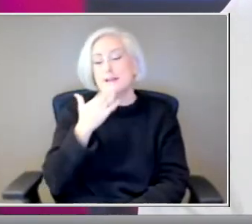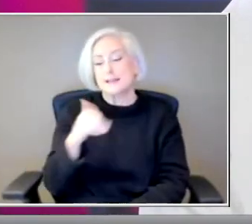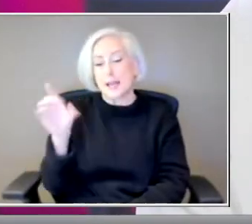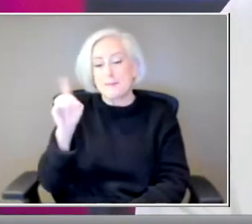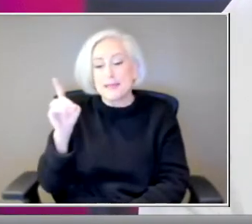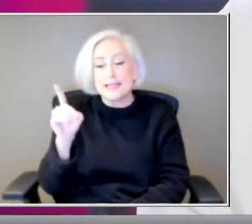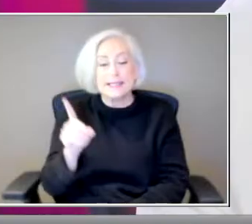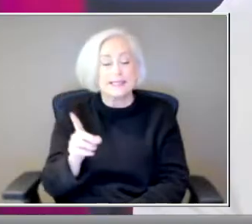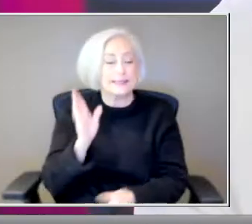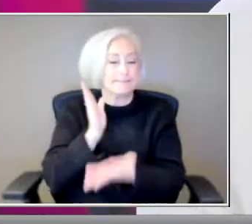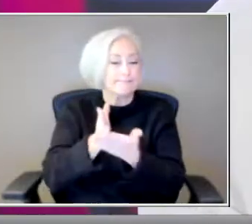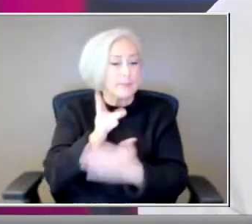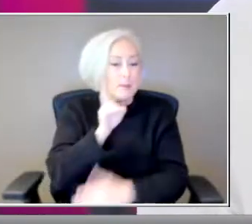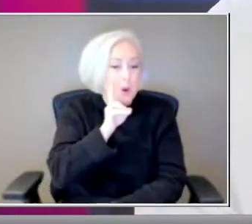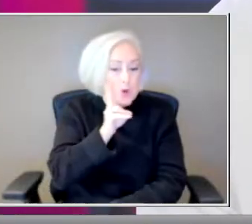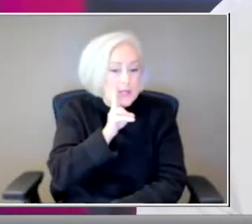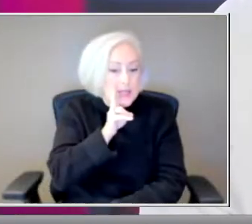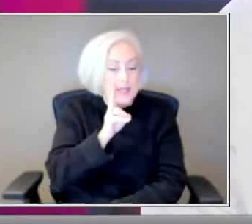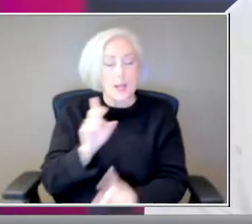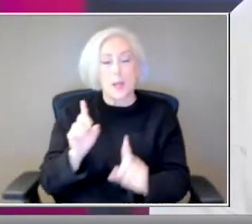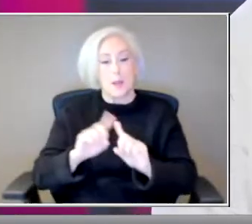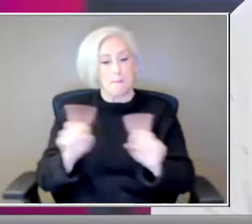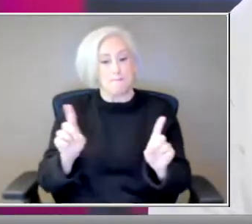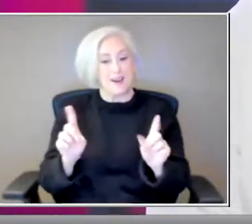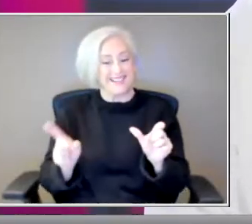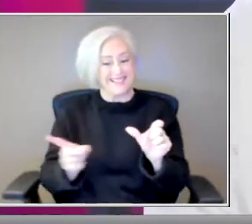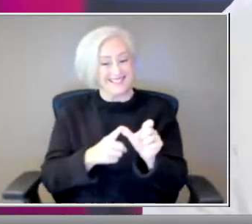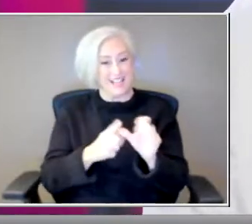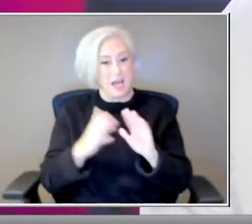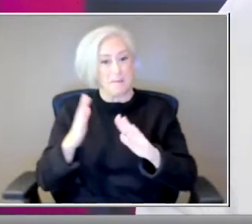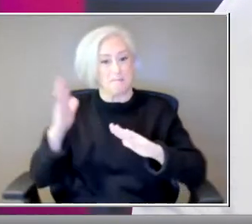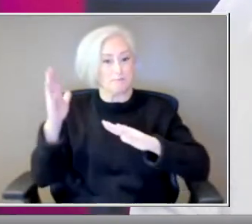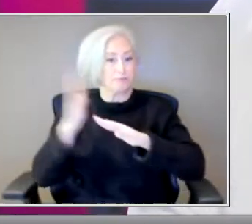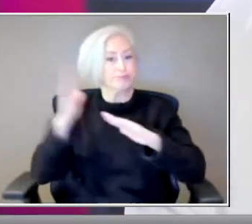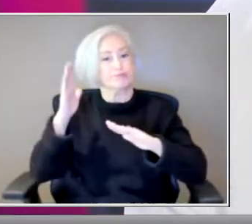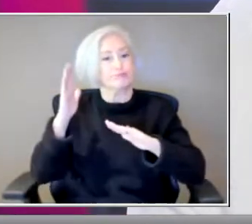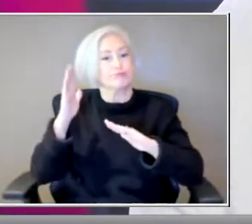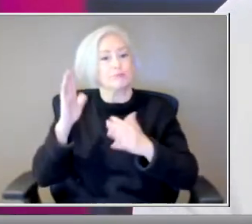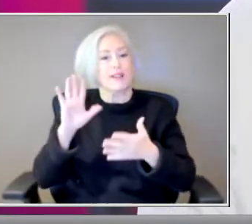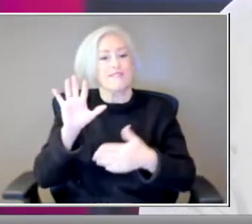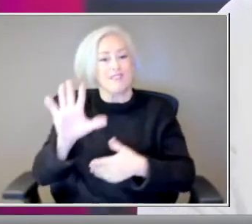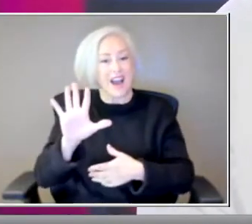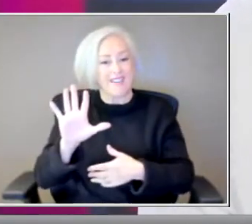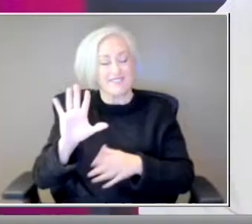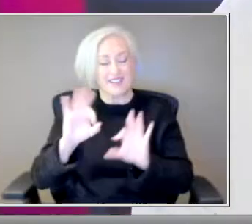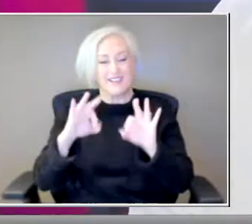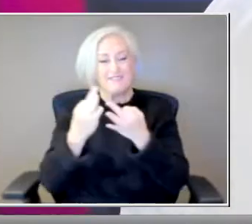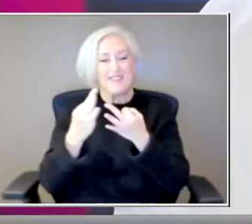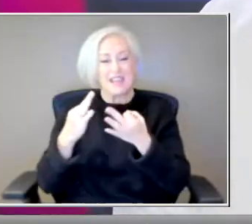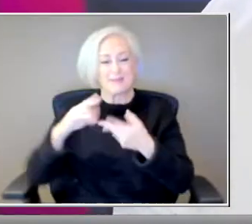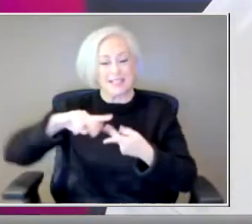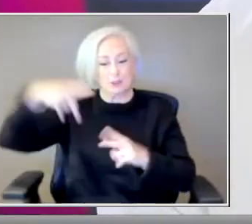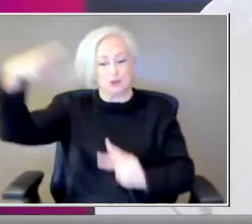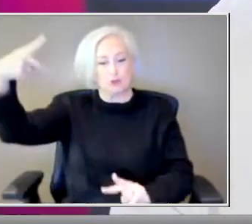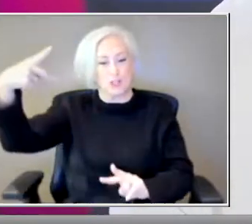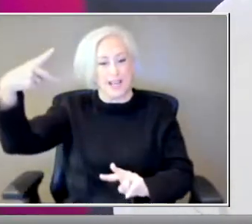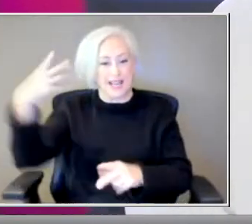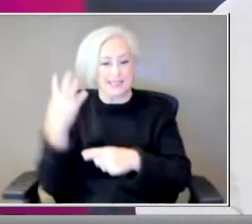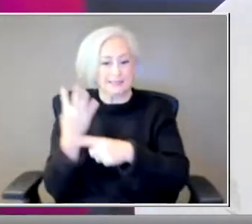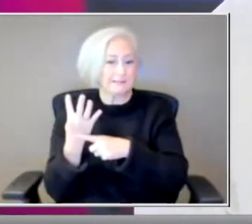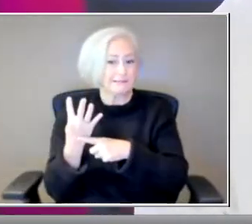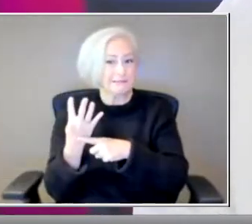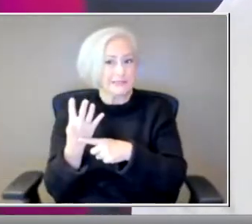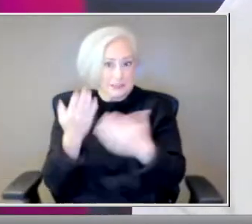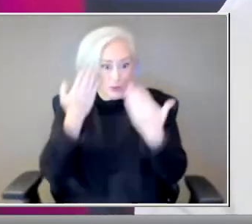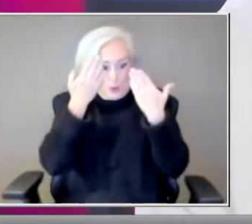But one of the top 5 risk factors are genetics. And we don't know how to modify that. Of course we can't, because